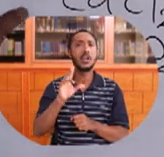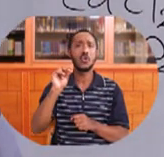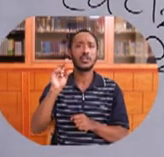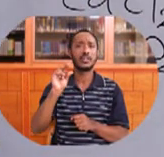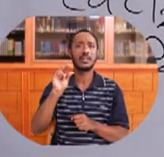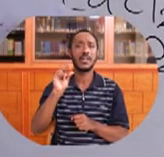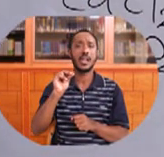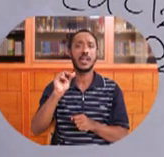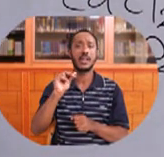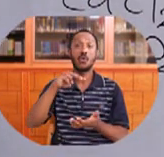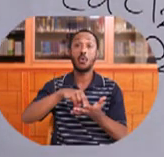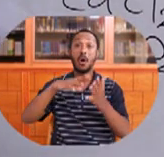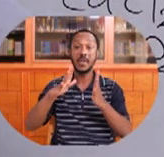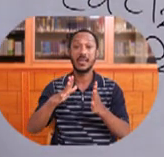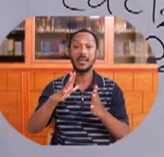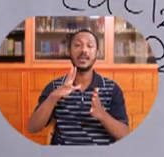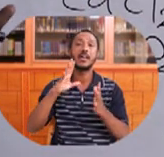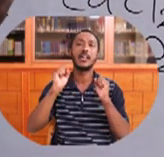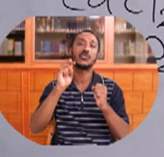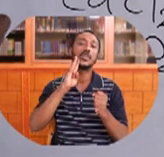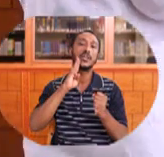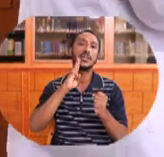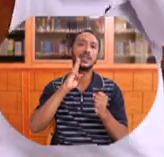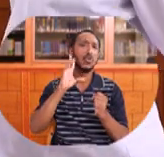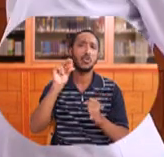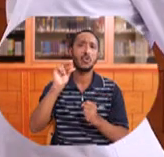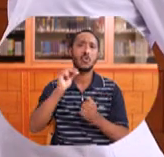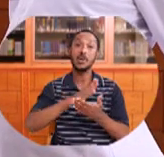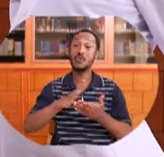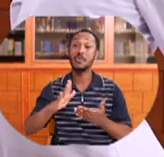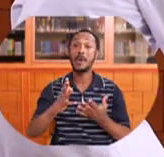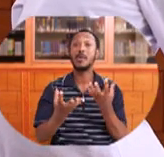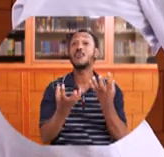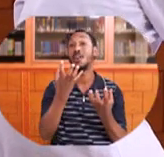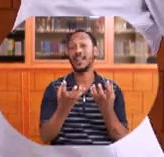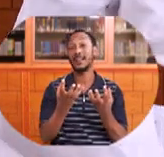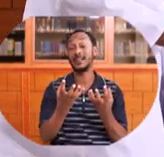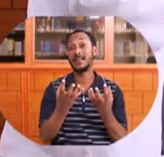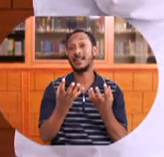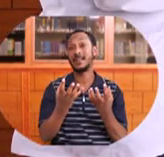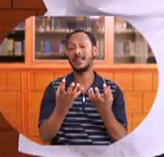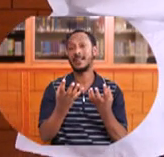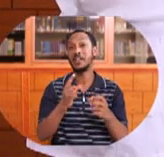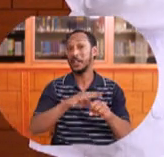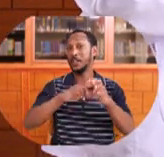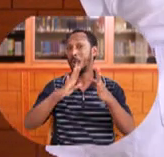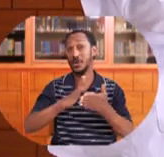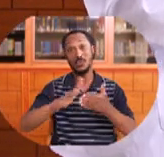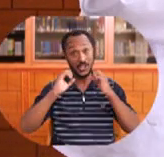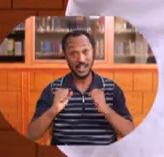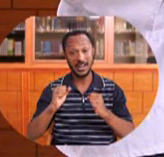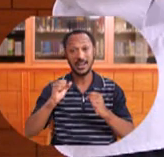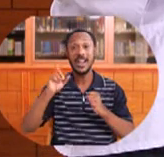not removed by boiling. Rather, it is removed by